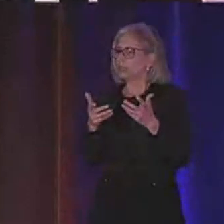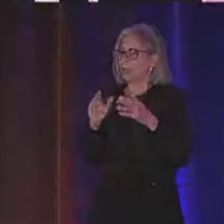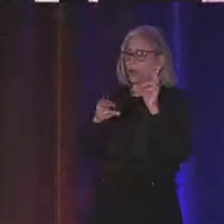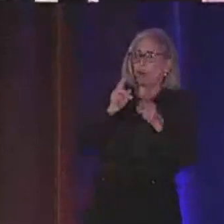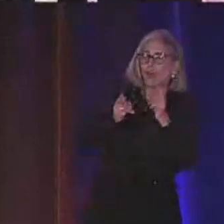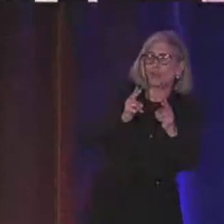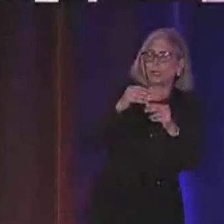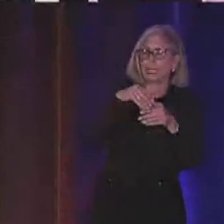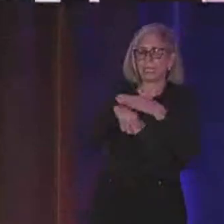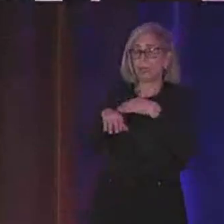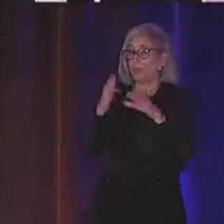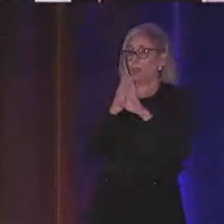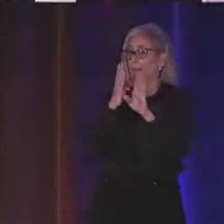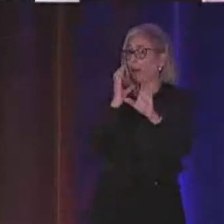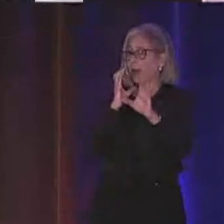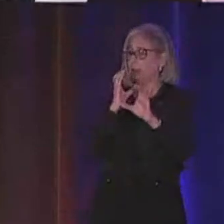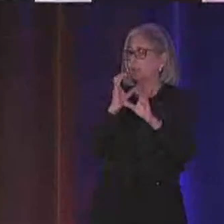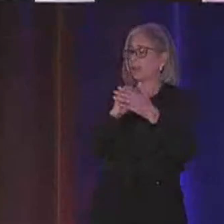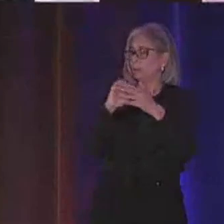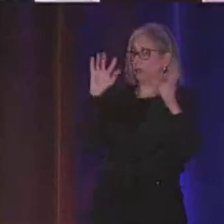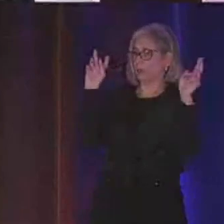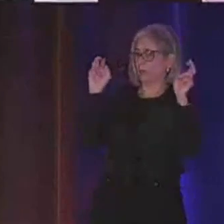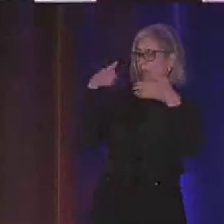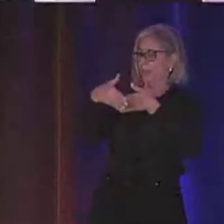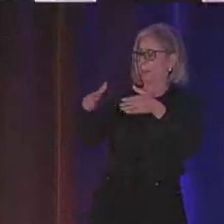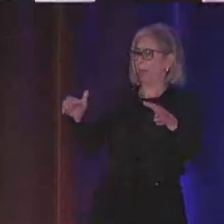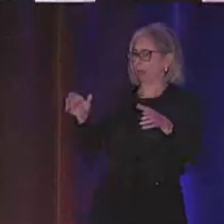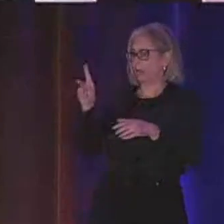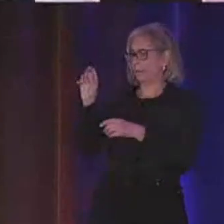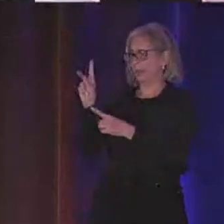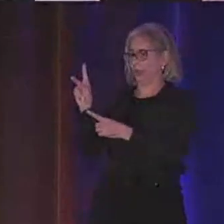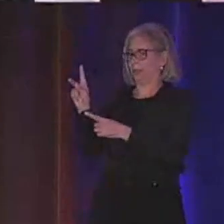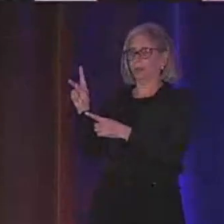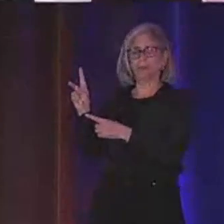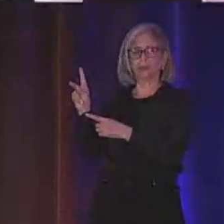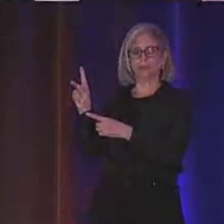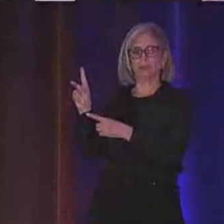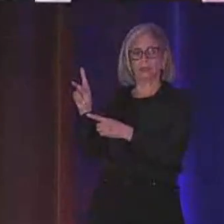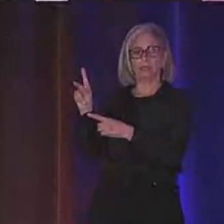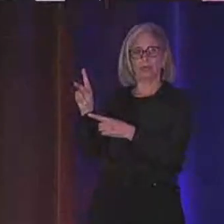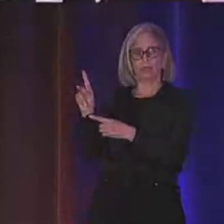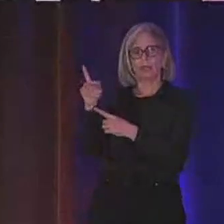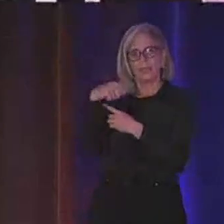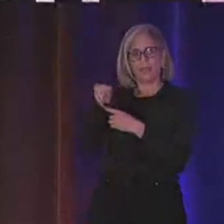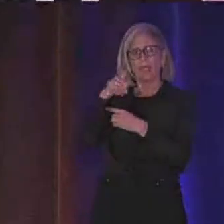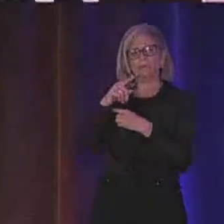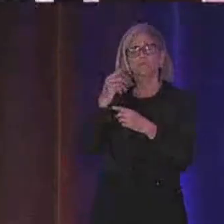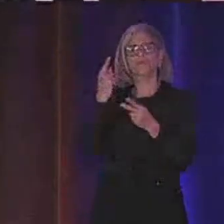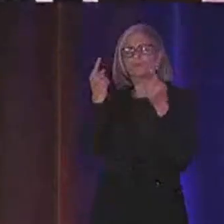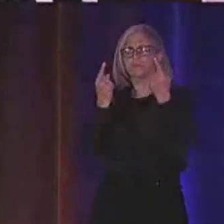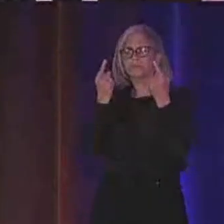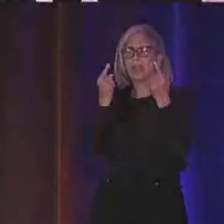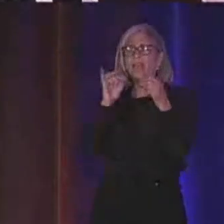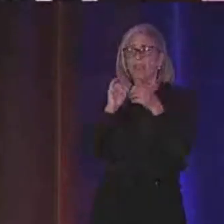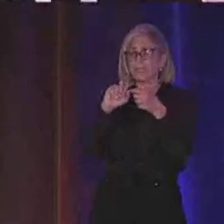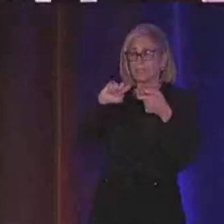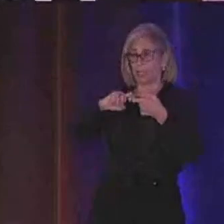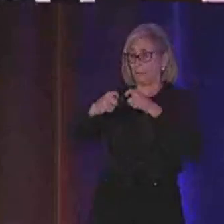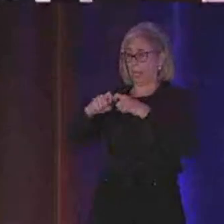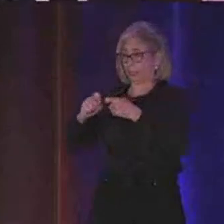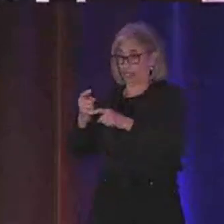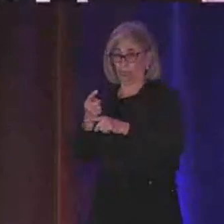hurrying into the buses. Those are the blocks. And they're stacked in a way that you can discern, okay, that's a blockchain,